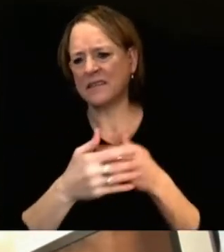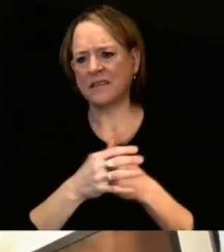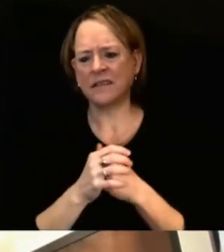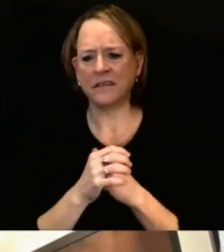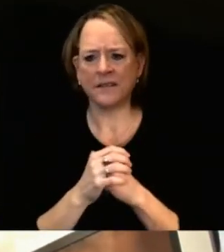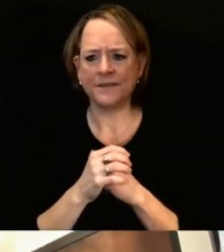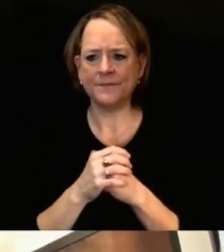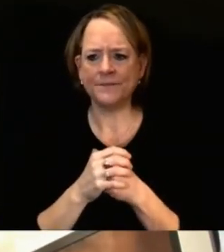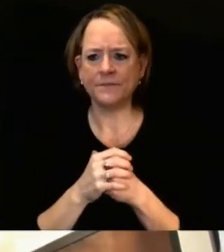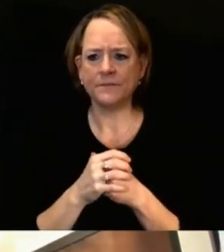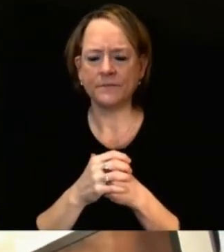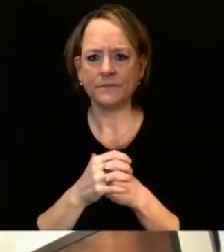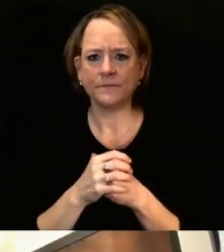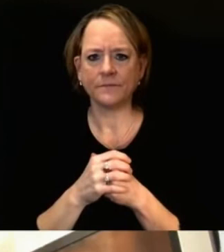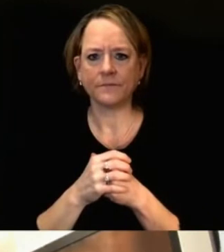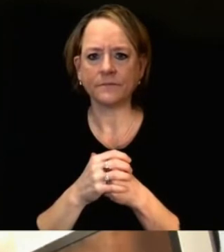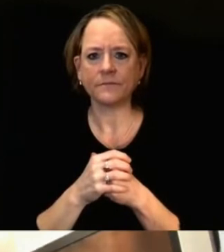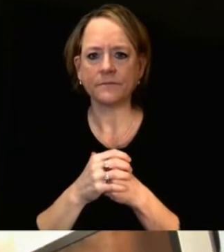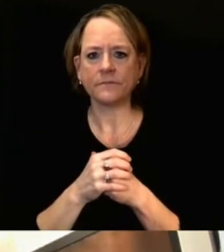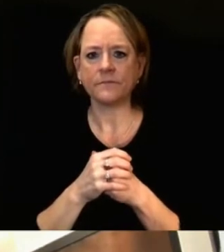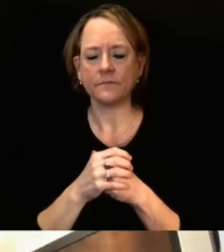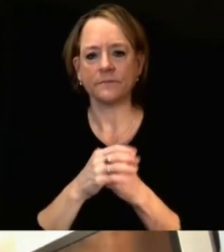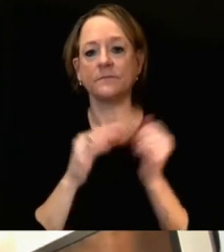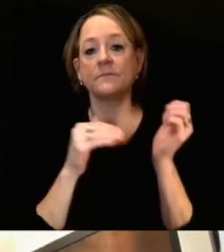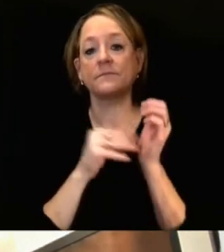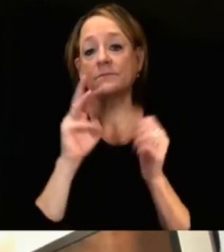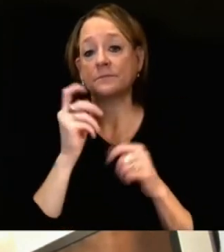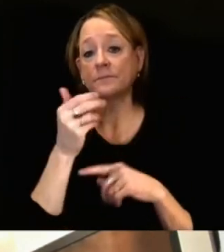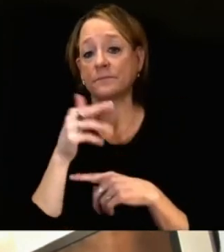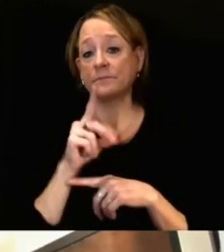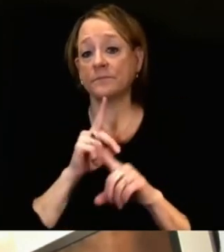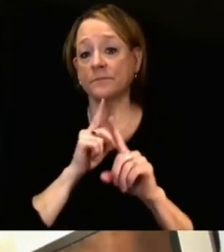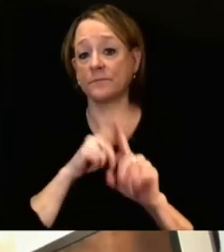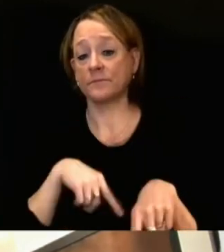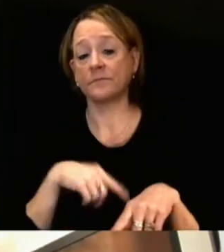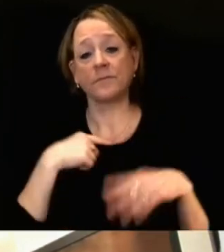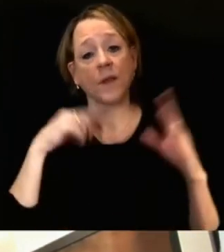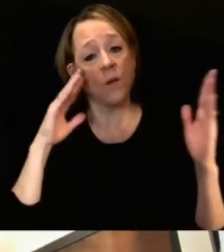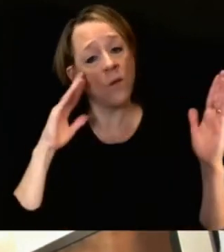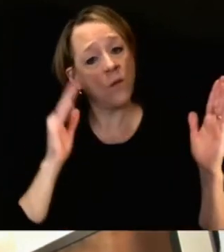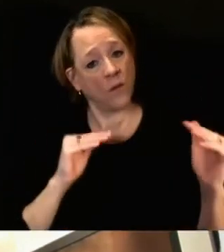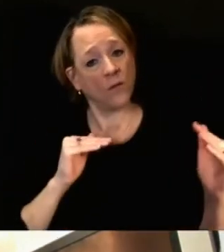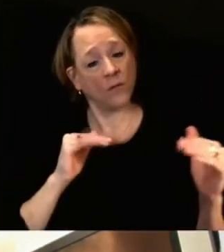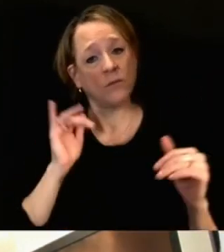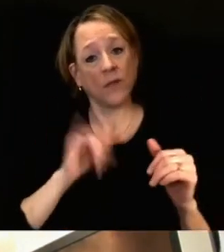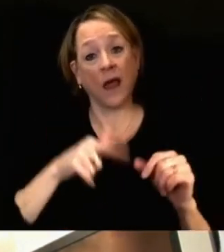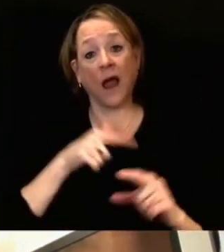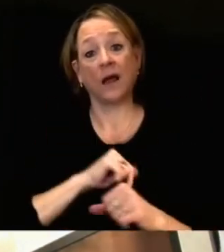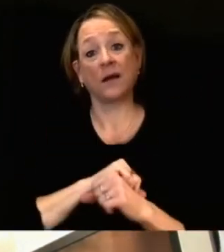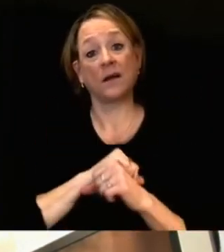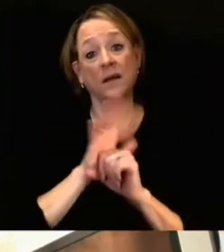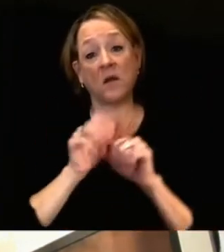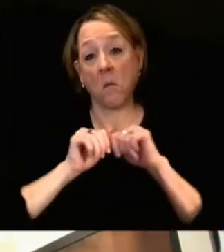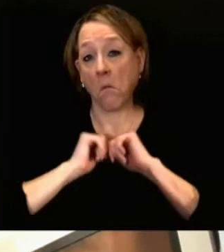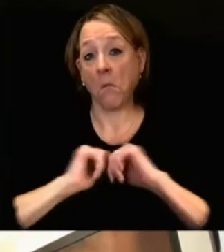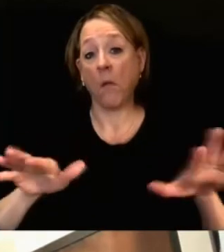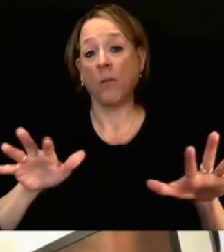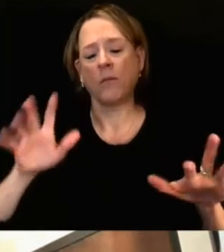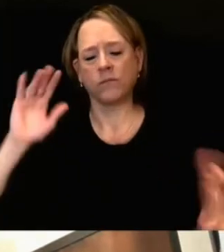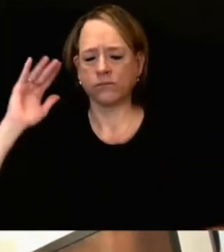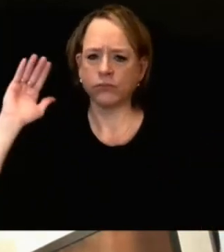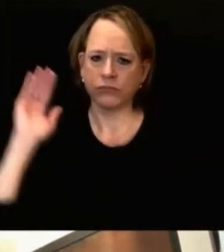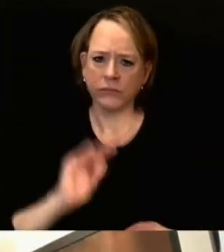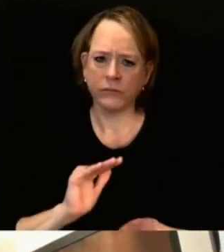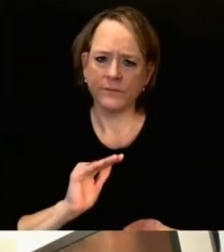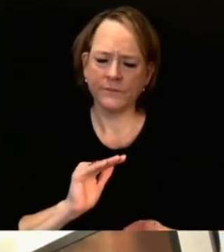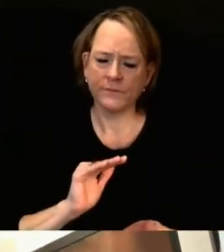this really bad crisis that's brought on by Omicron, which is causing unprecedented waves of new infections. That's really what